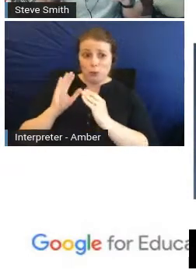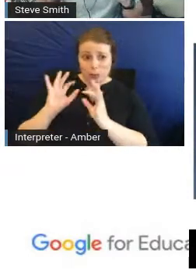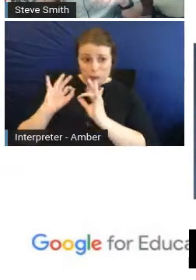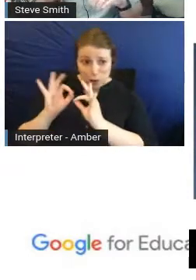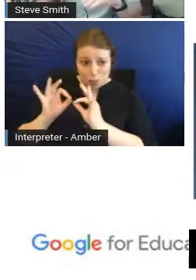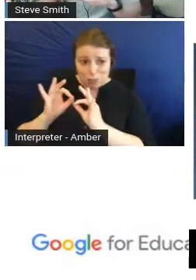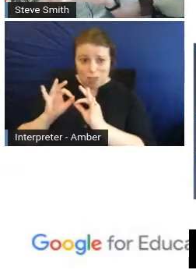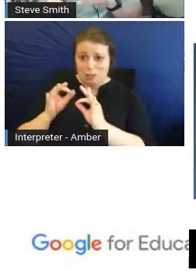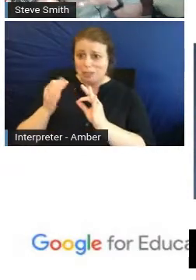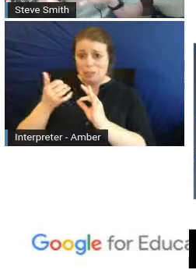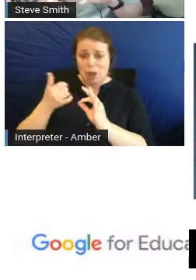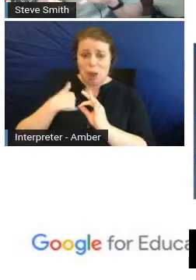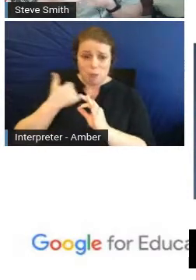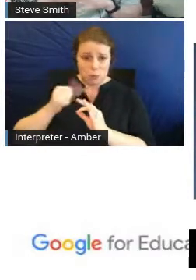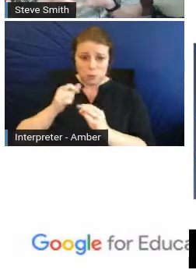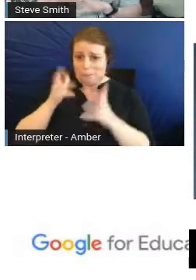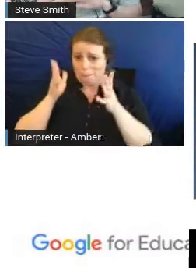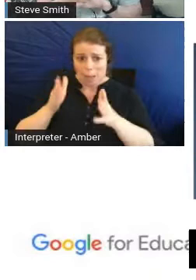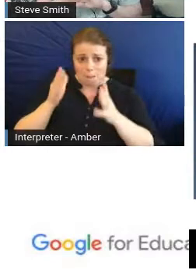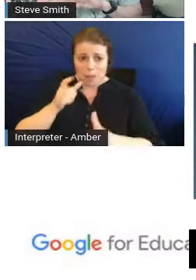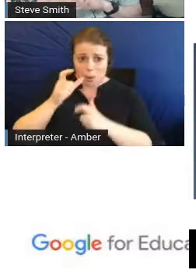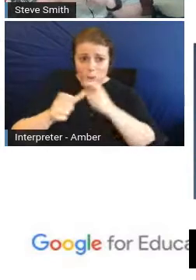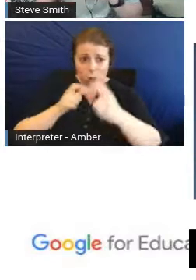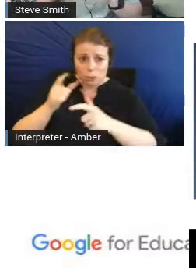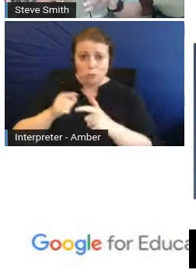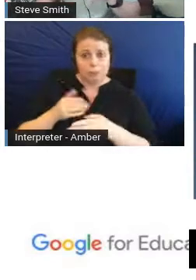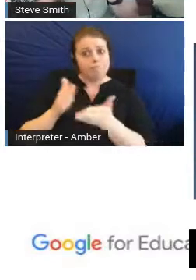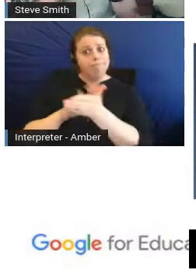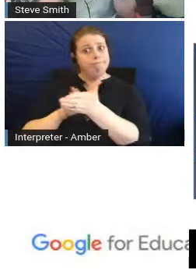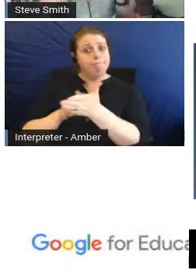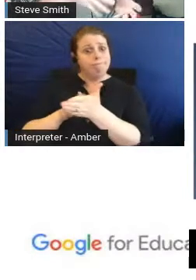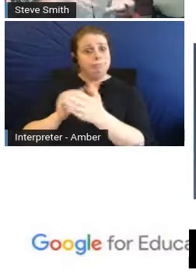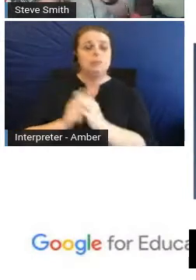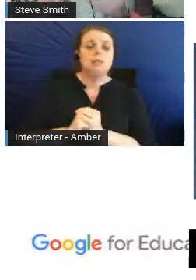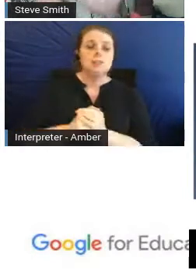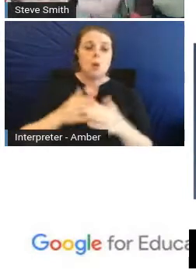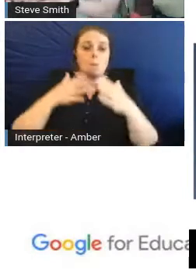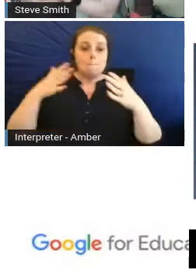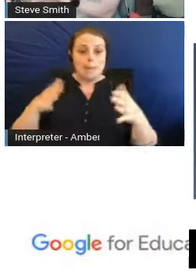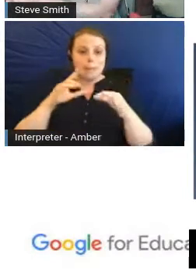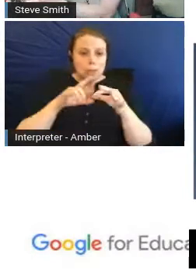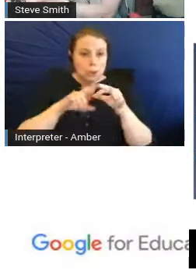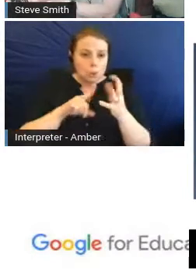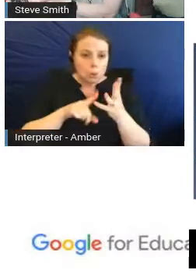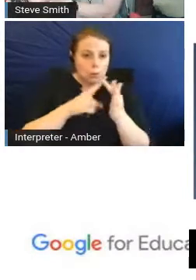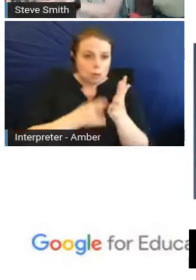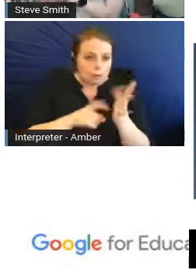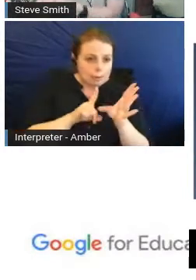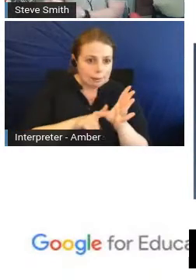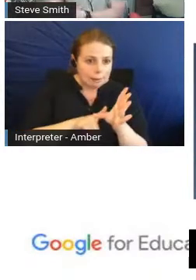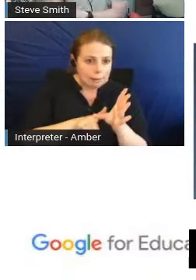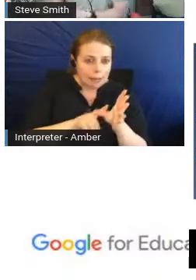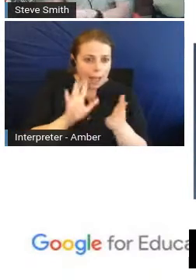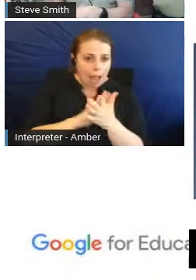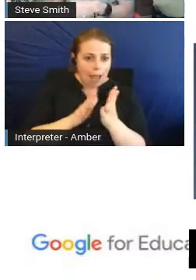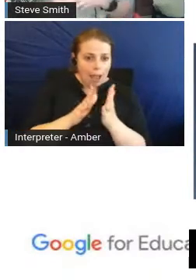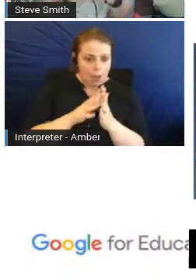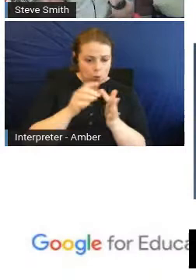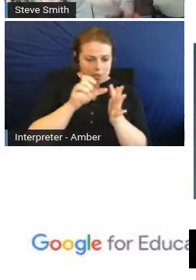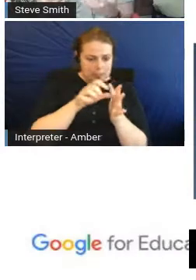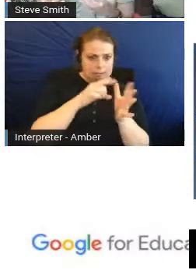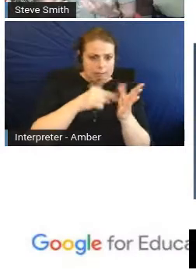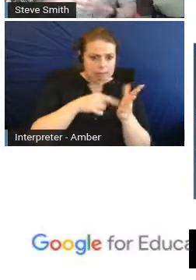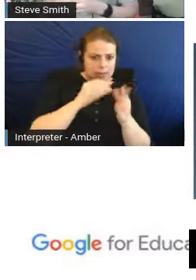an amazing job. So BigQuery is a way of exporting data out of our domain